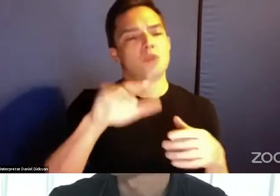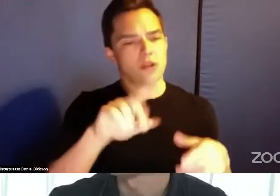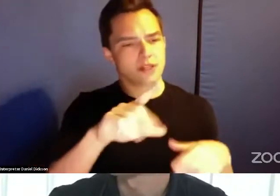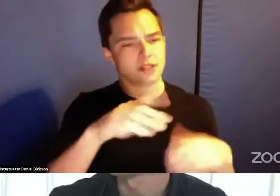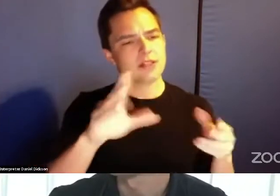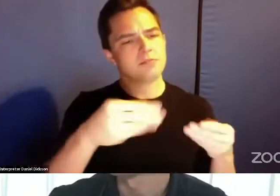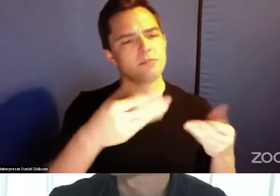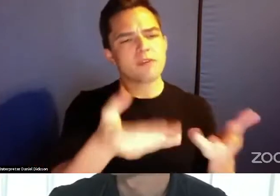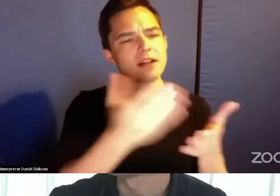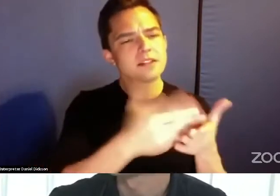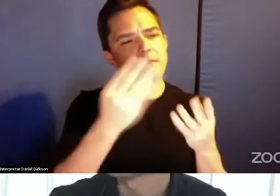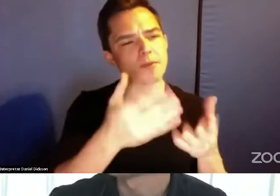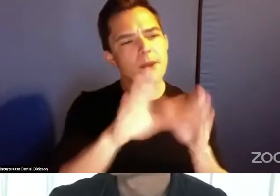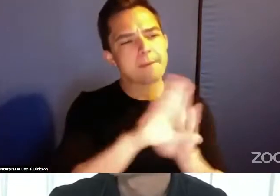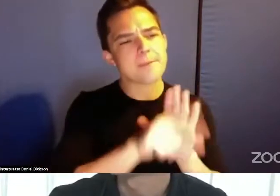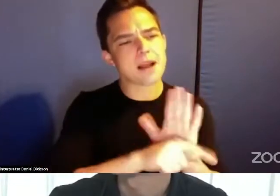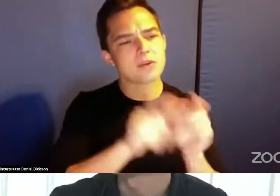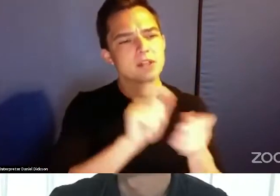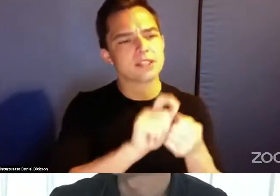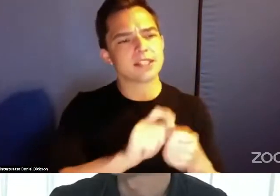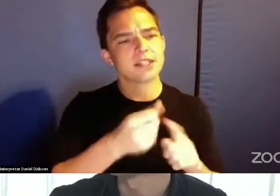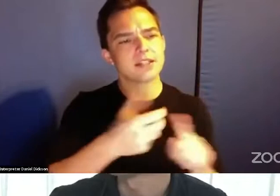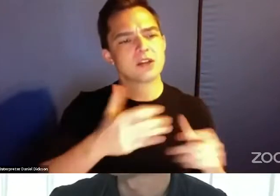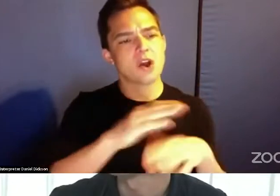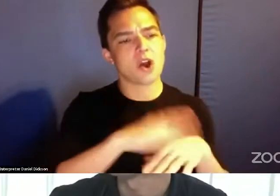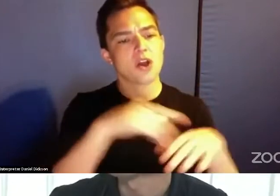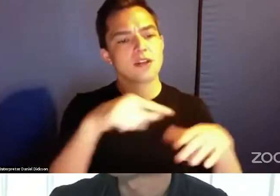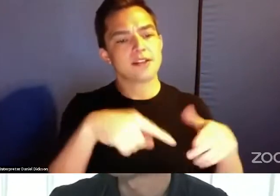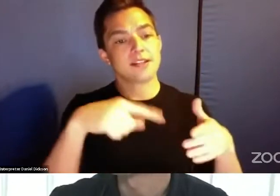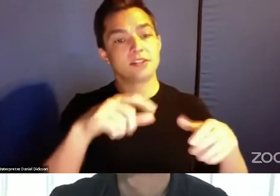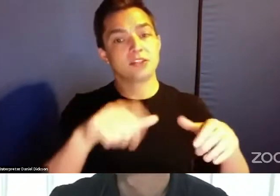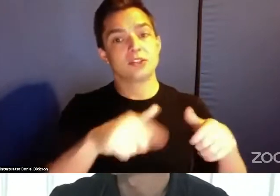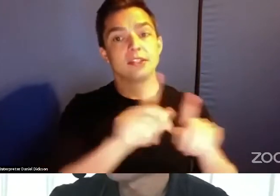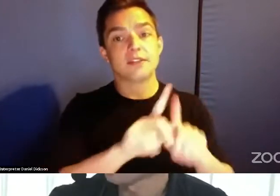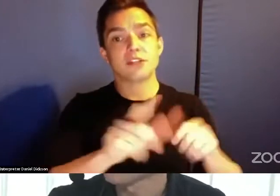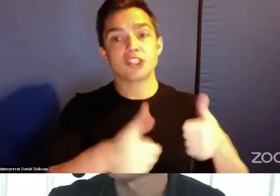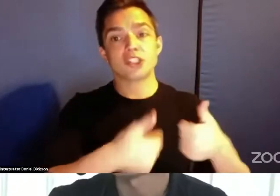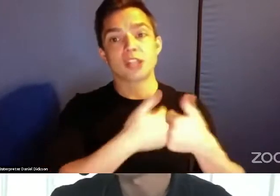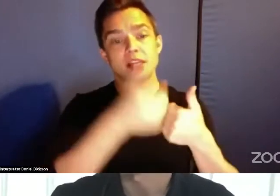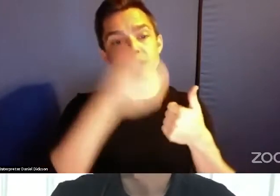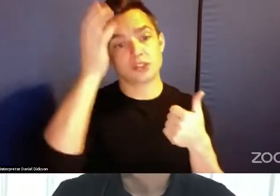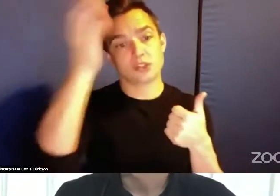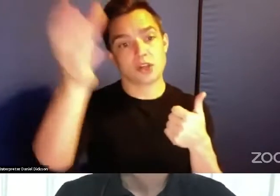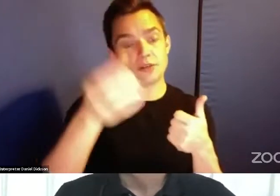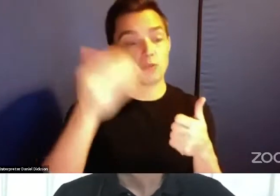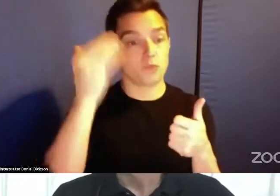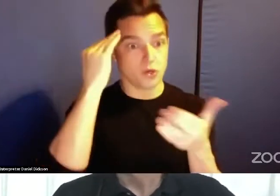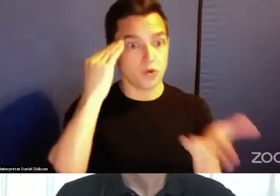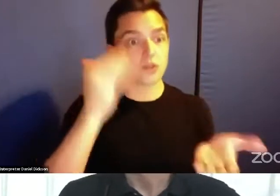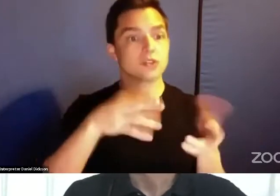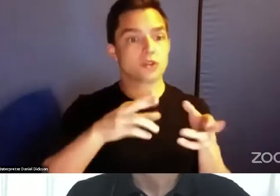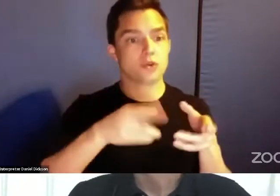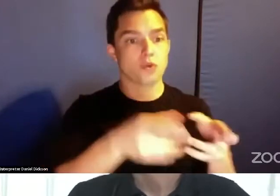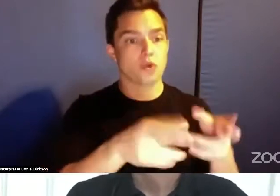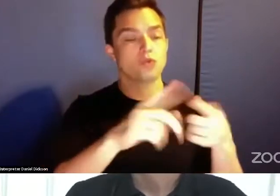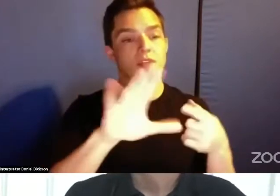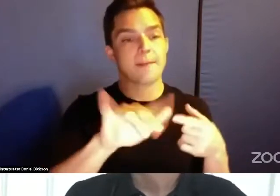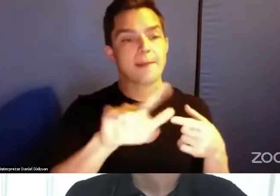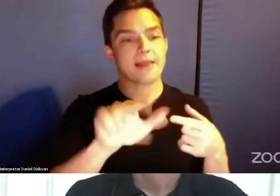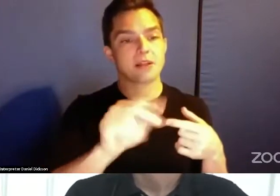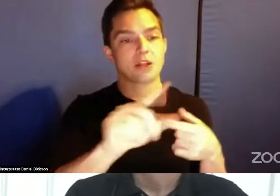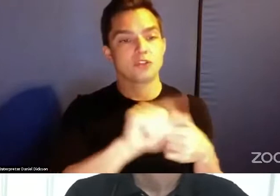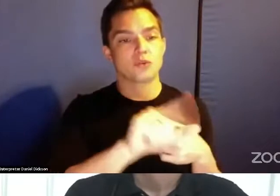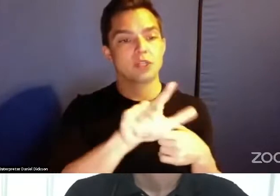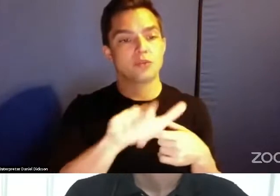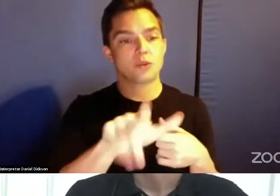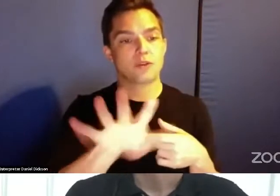and detail on the challenges concept. We know it's the road to CYBATHLON 2024, but what is it we're